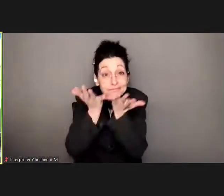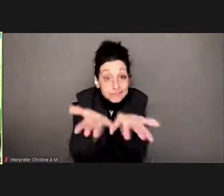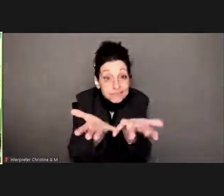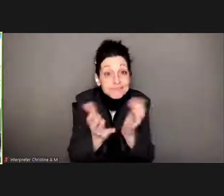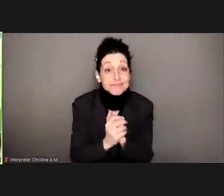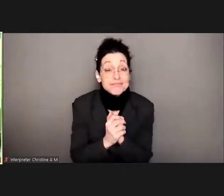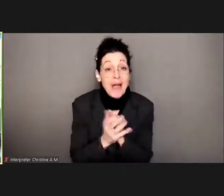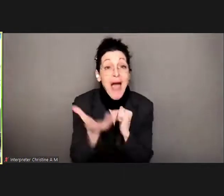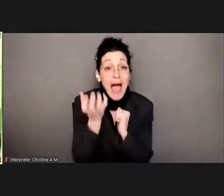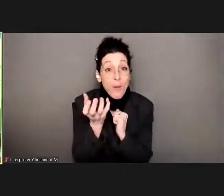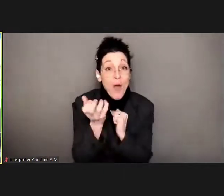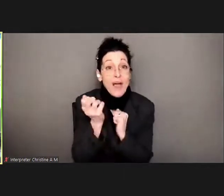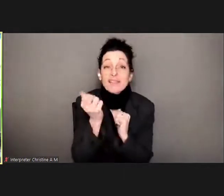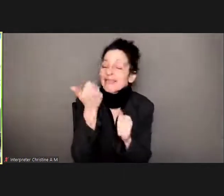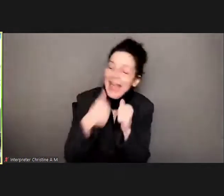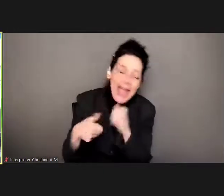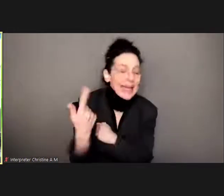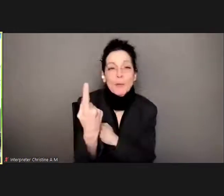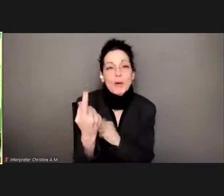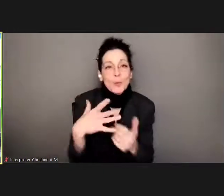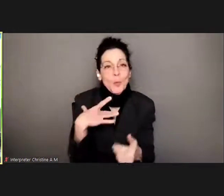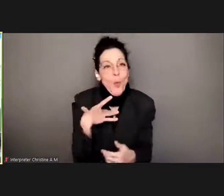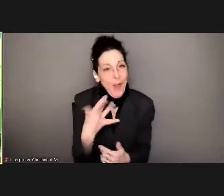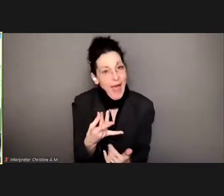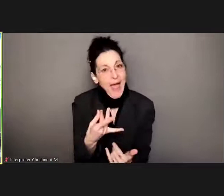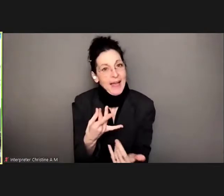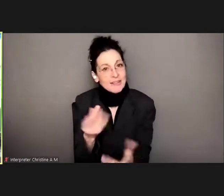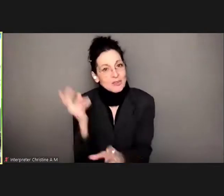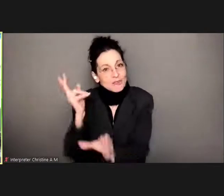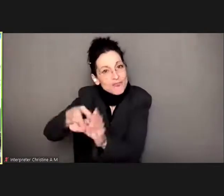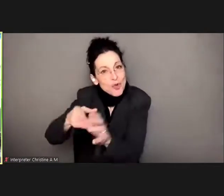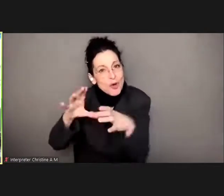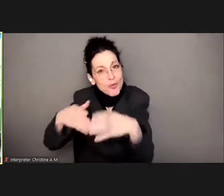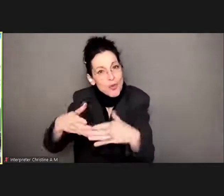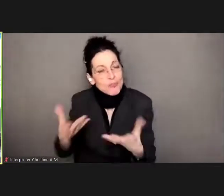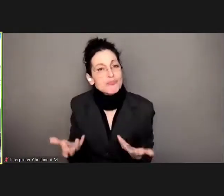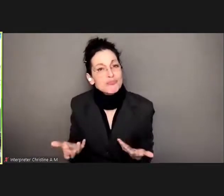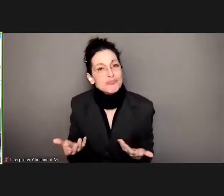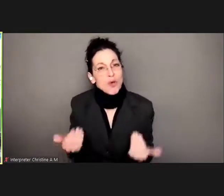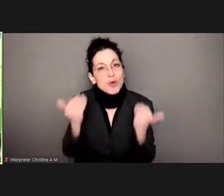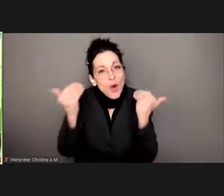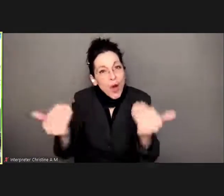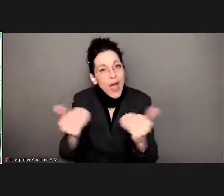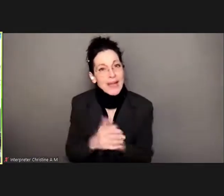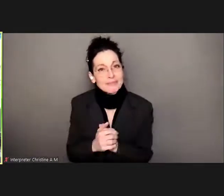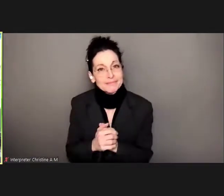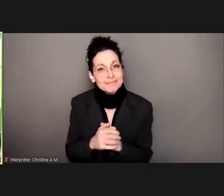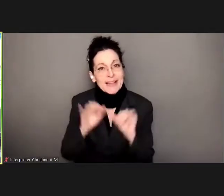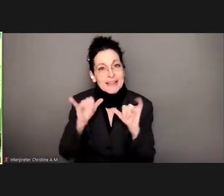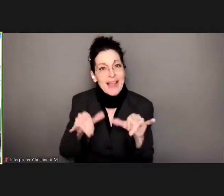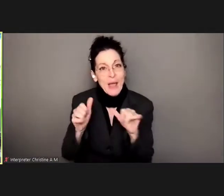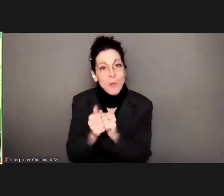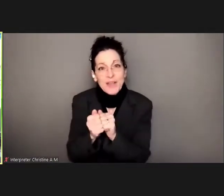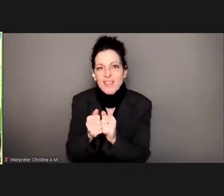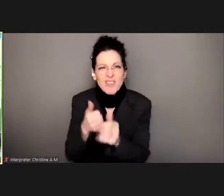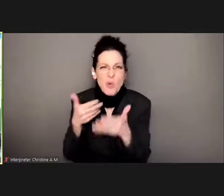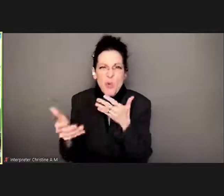go into the breakout group you've been assigned. If you don't like breakout groups, just stay here in the main Zoom.